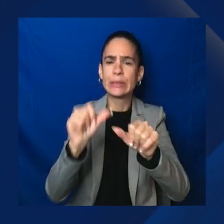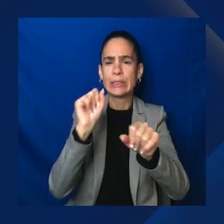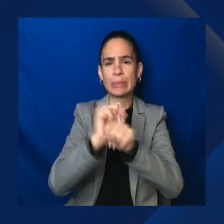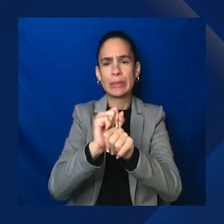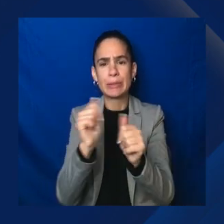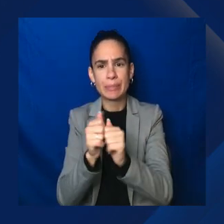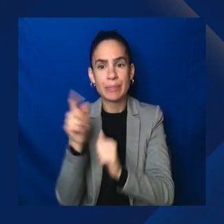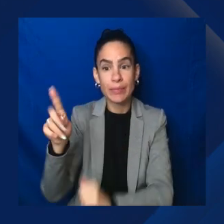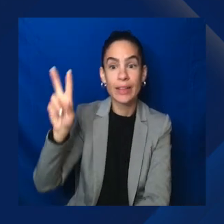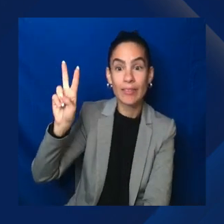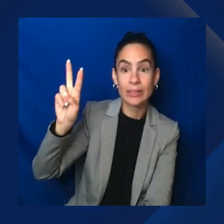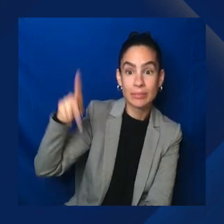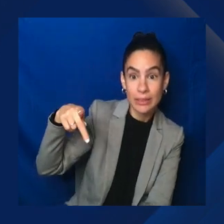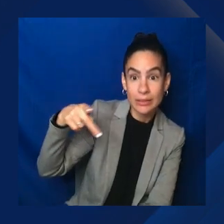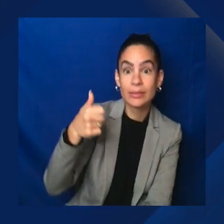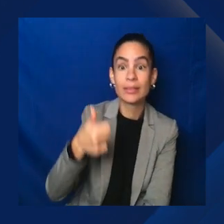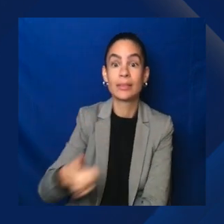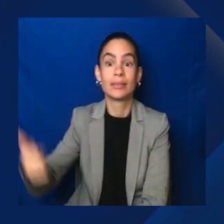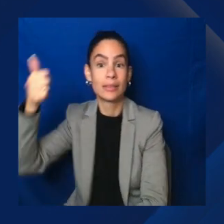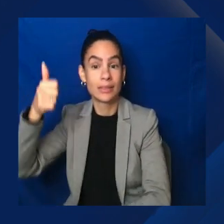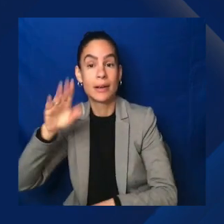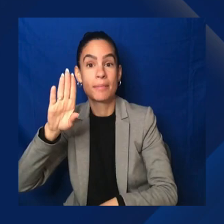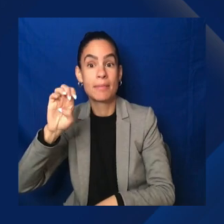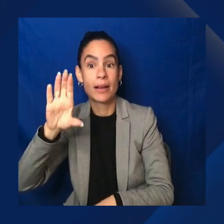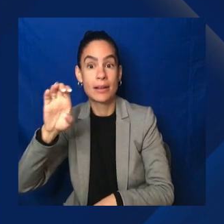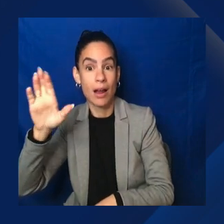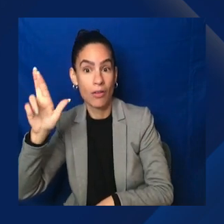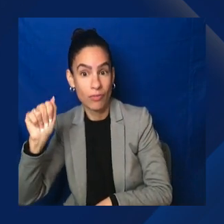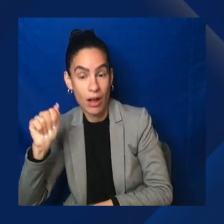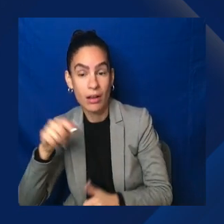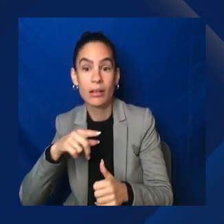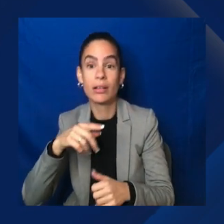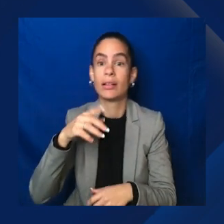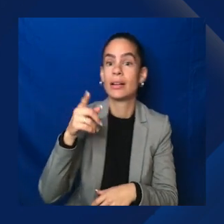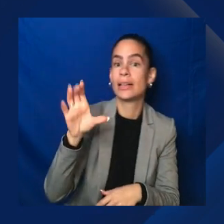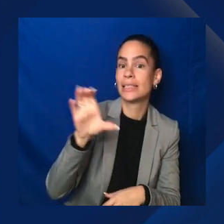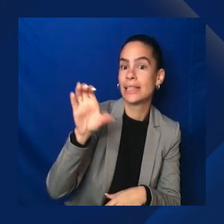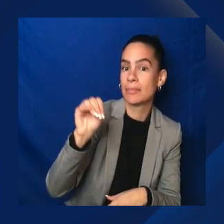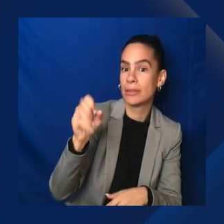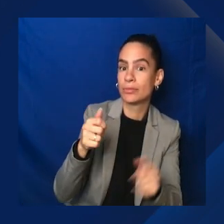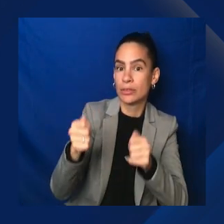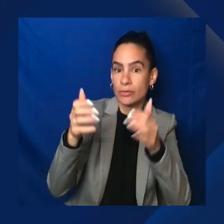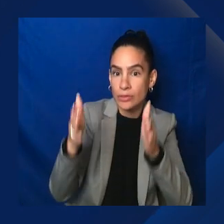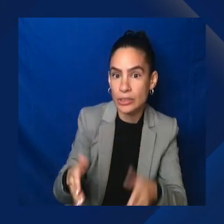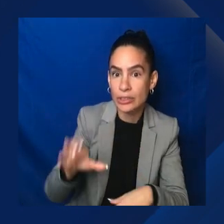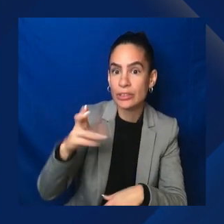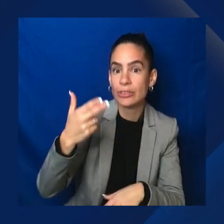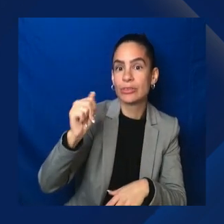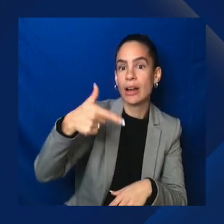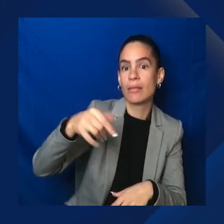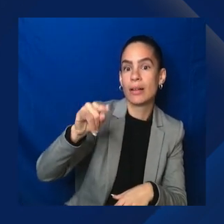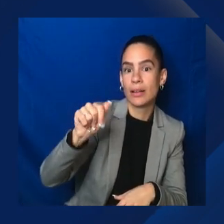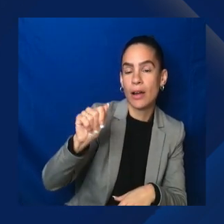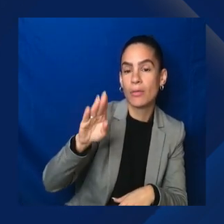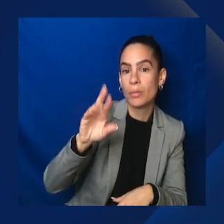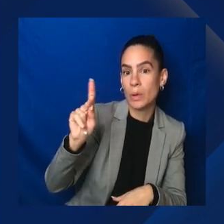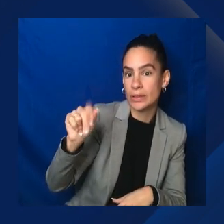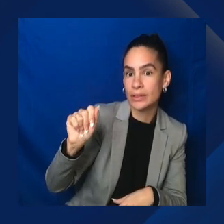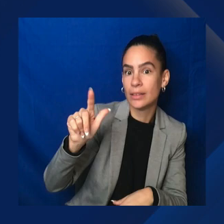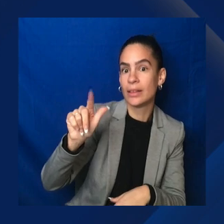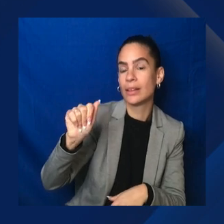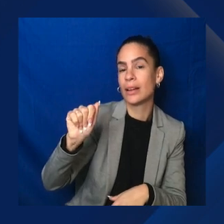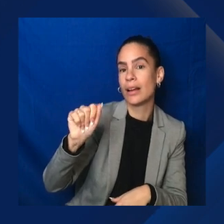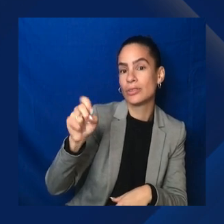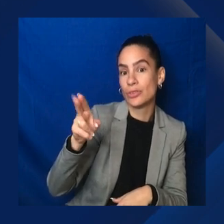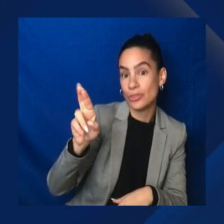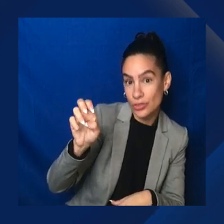CMS Administrator Chiquita Brooks-LaSure, Susan Rice at the Domestic Policy Council, and many others. This first ever